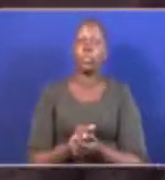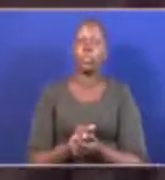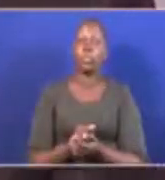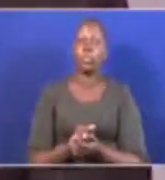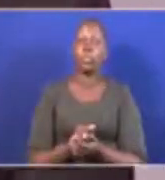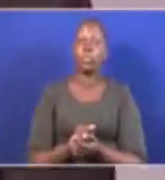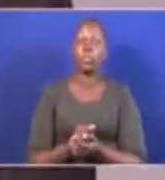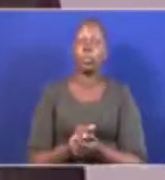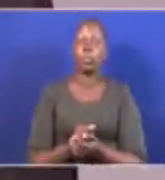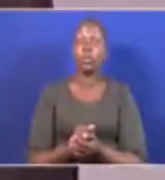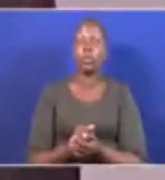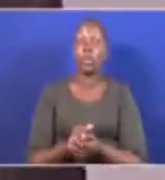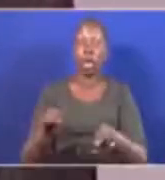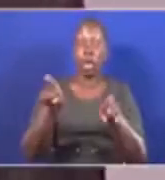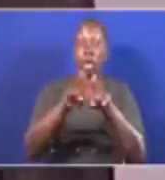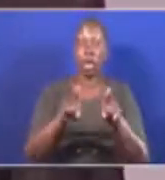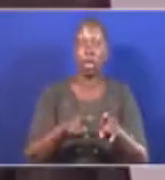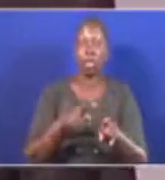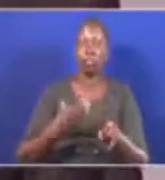present as the chief of guests